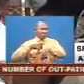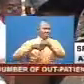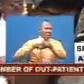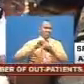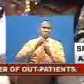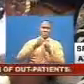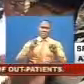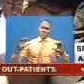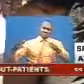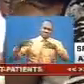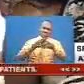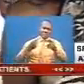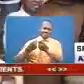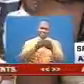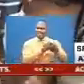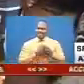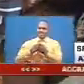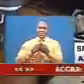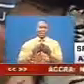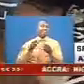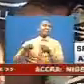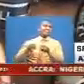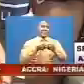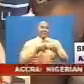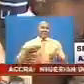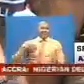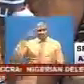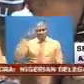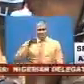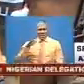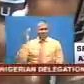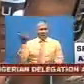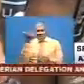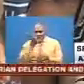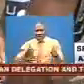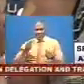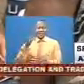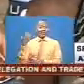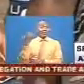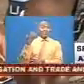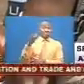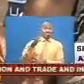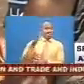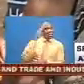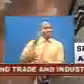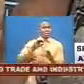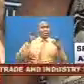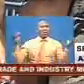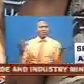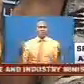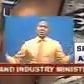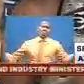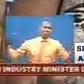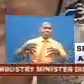So it has really brought unity. I believe this has come to stay, that every Easter would want to organize, and